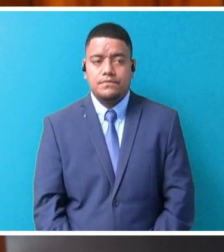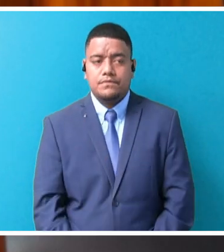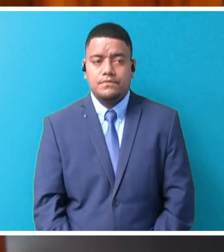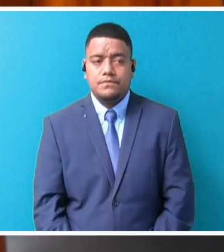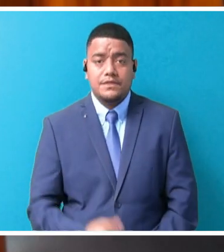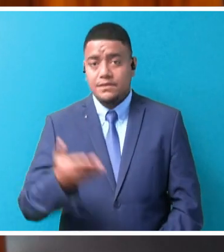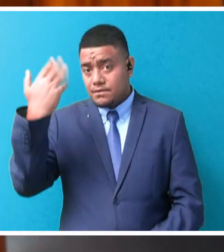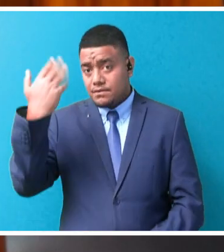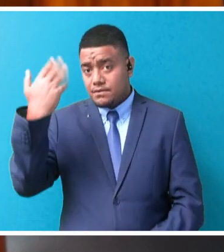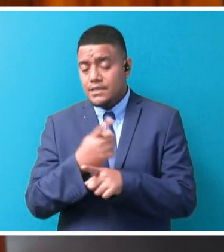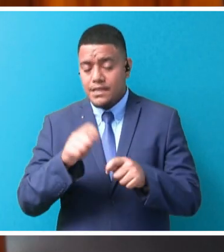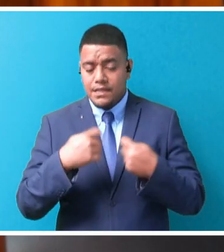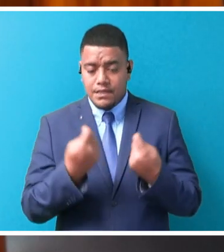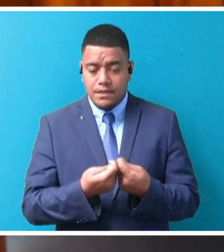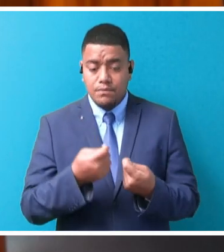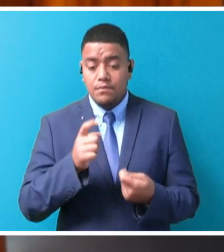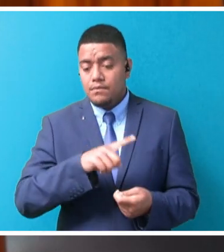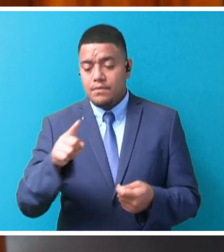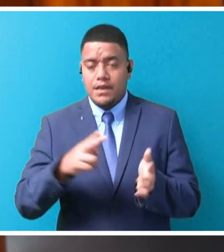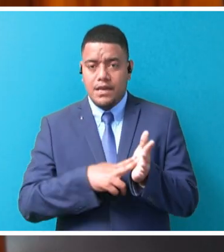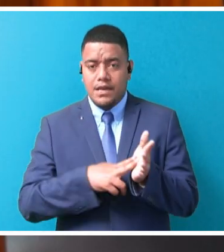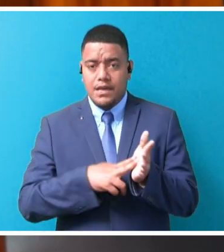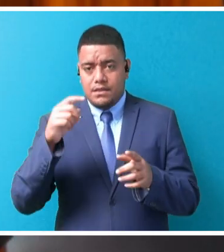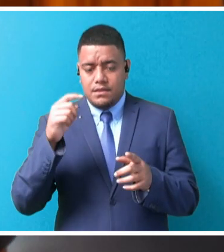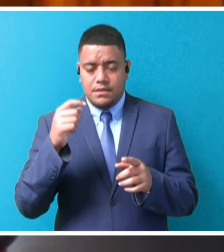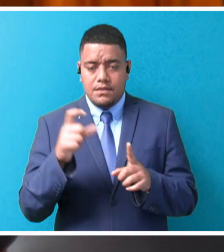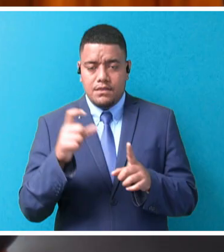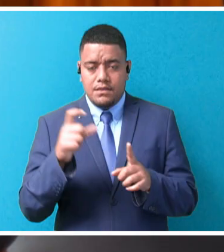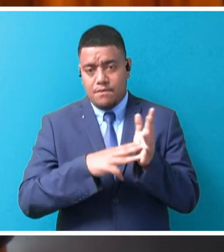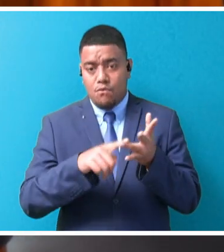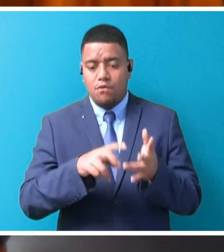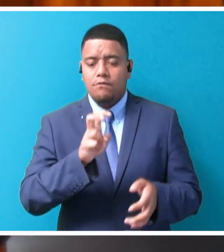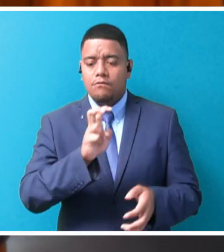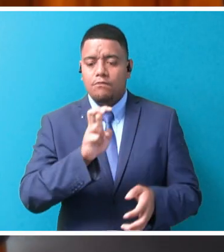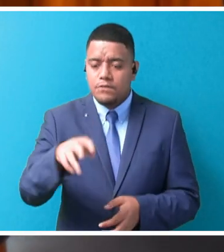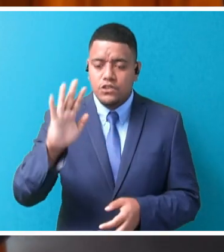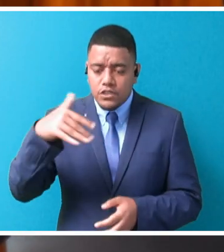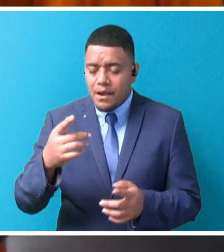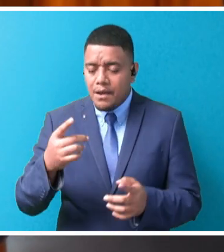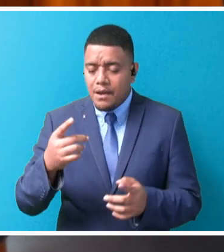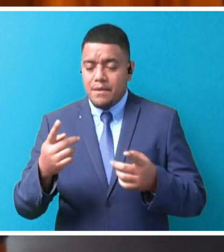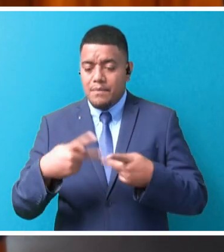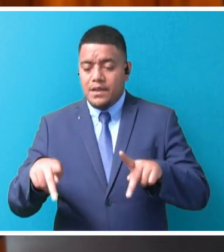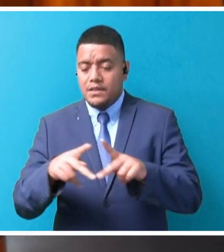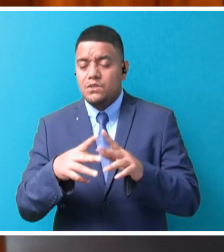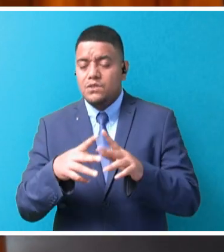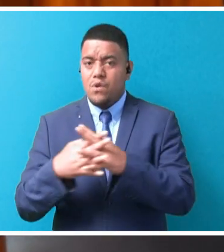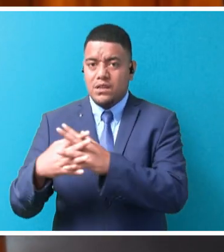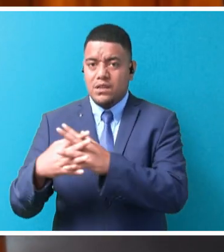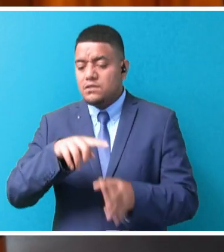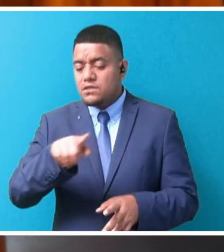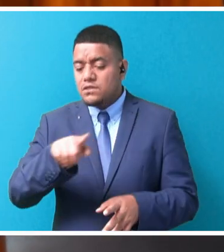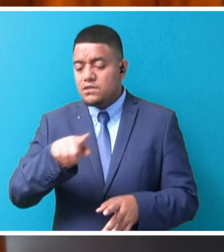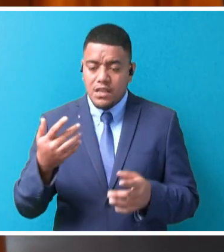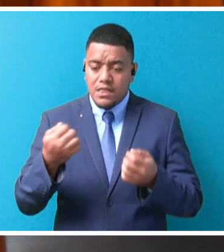Last week, the team was at NDMO, were moving around the evacuation centers in the Western Division,